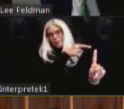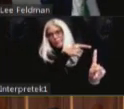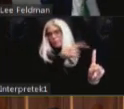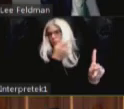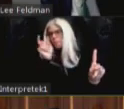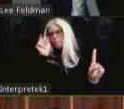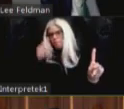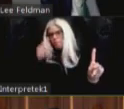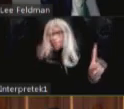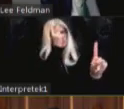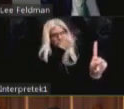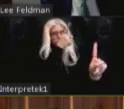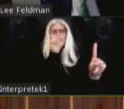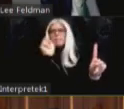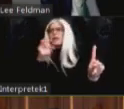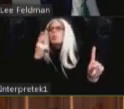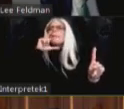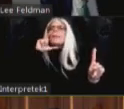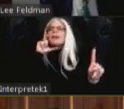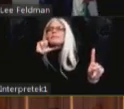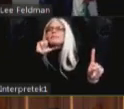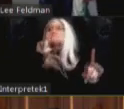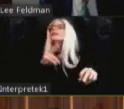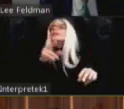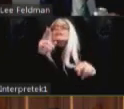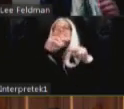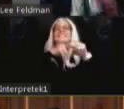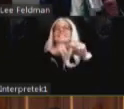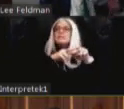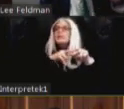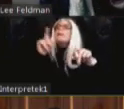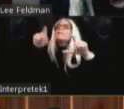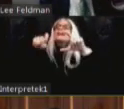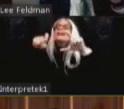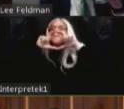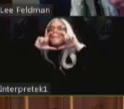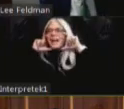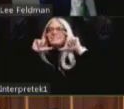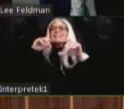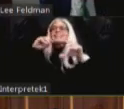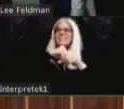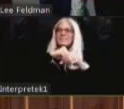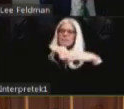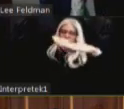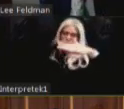have a seating requirement, just that you must be masked in a retail establishment. And the second question is,